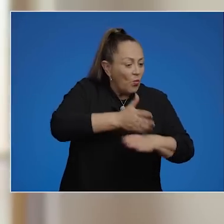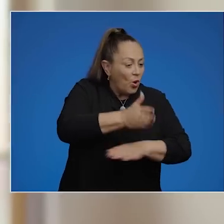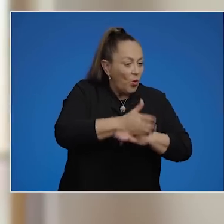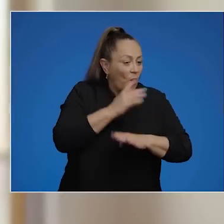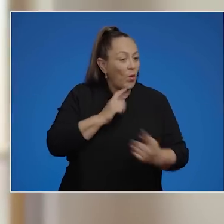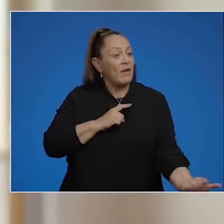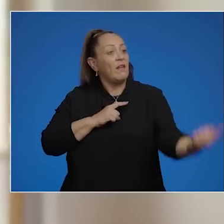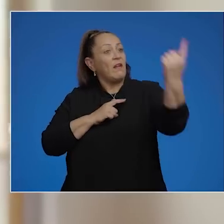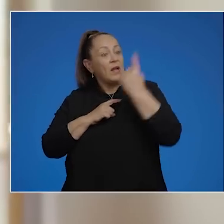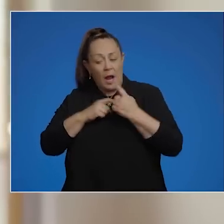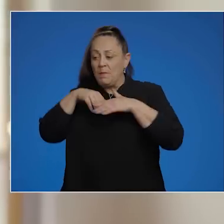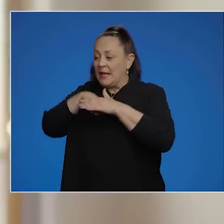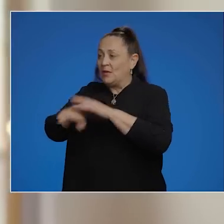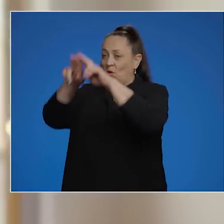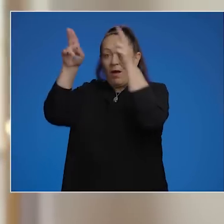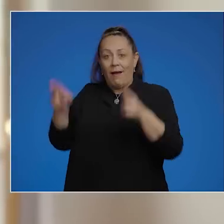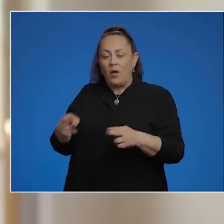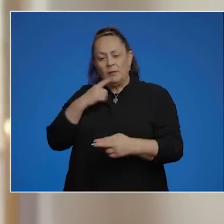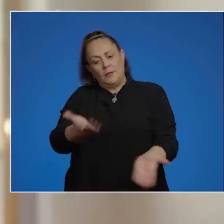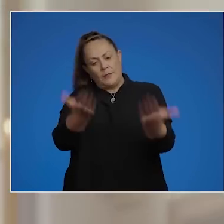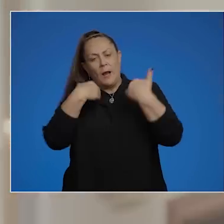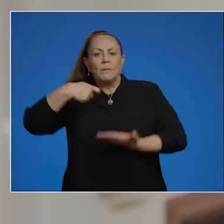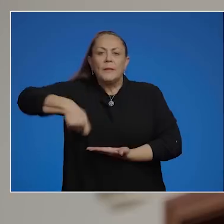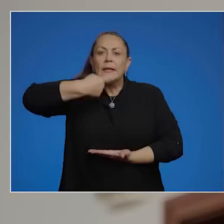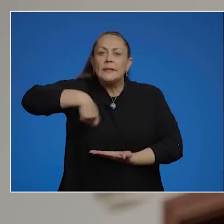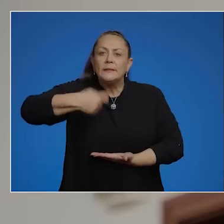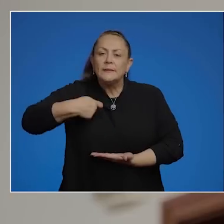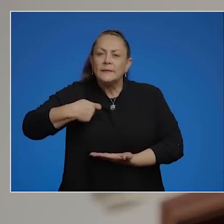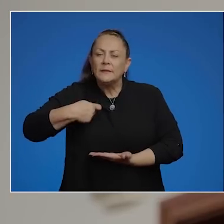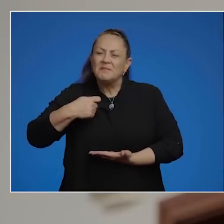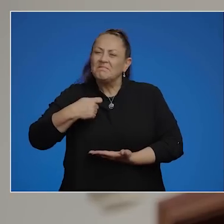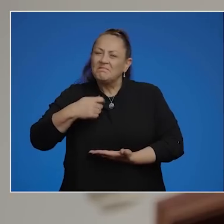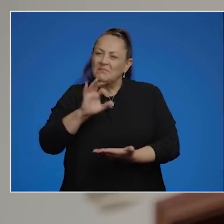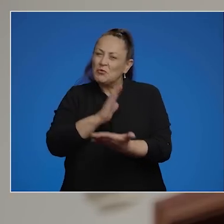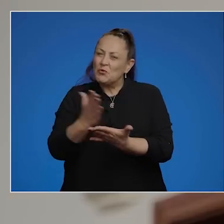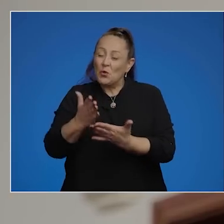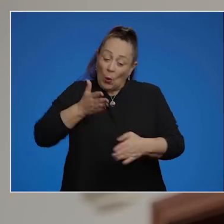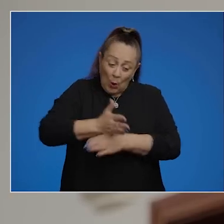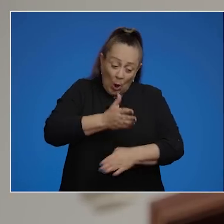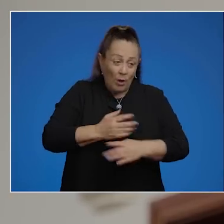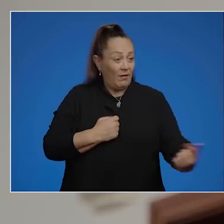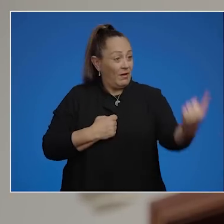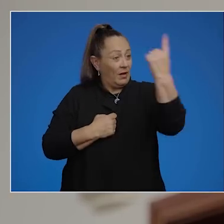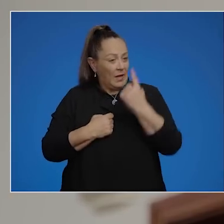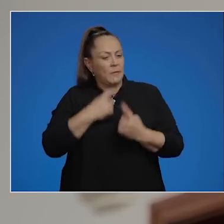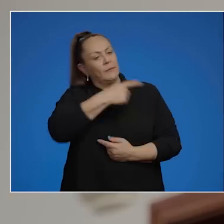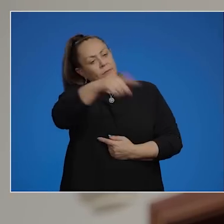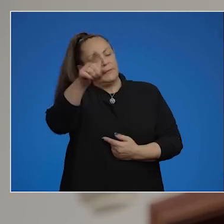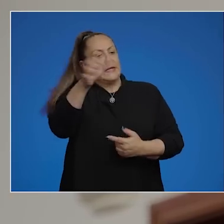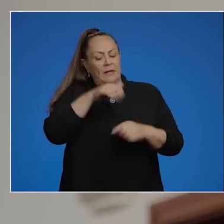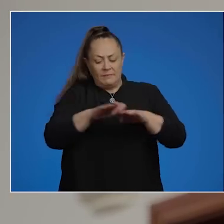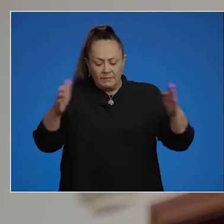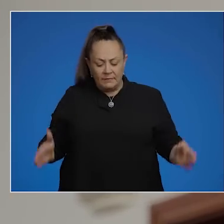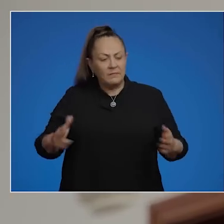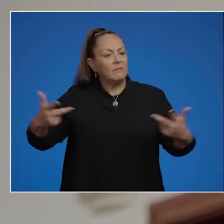fields, Come and have your meal immediately, would he not be more likely to say, Get my supper